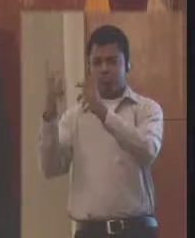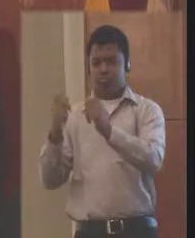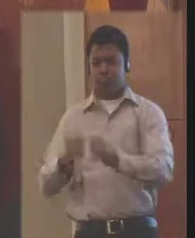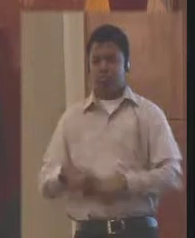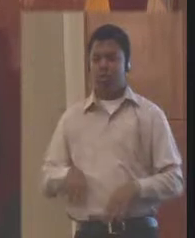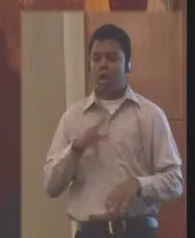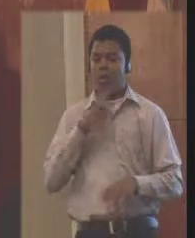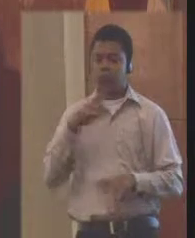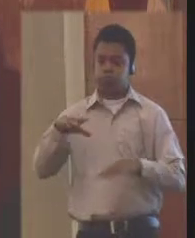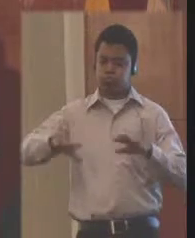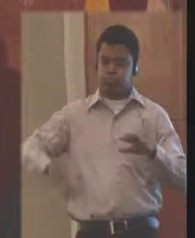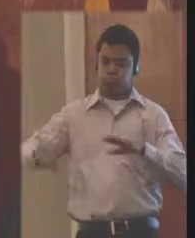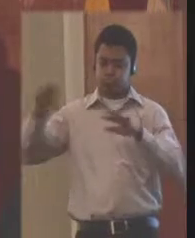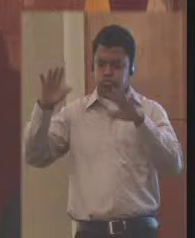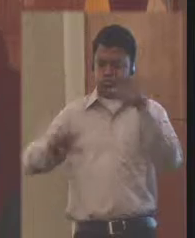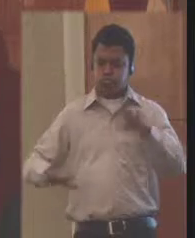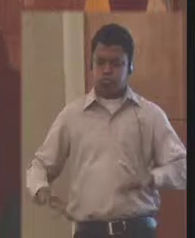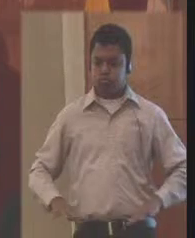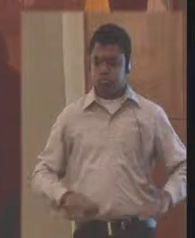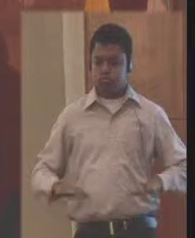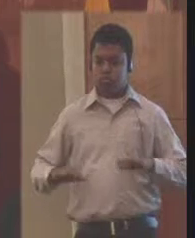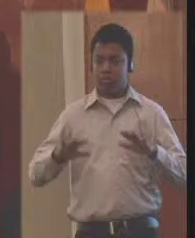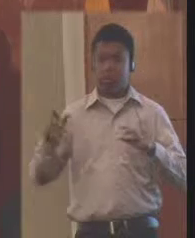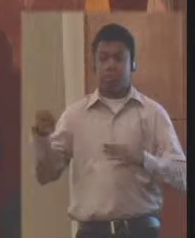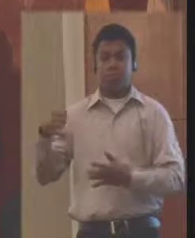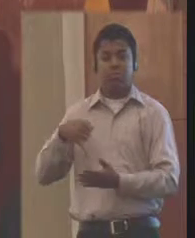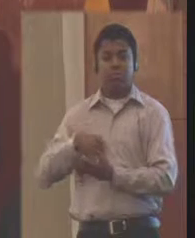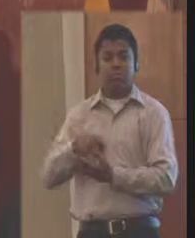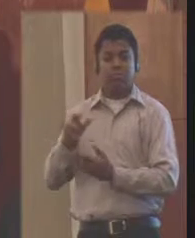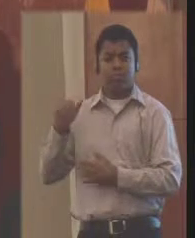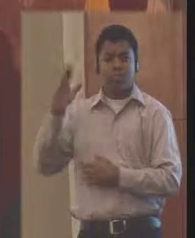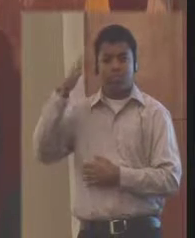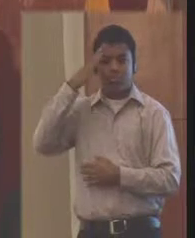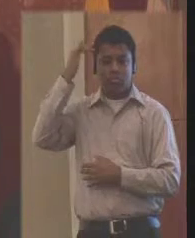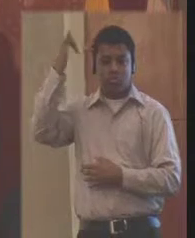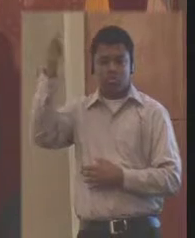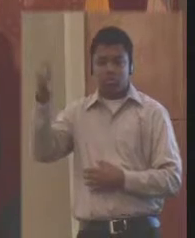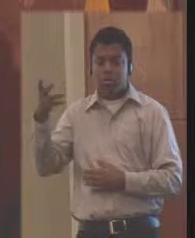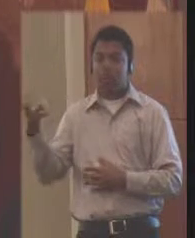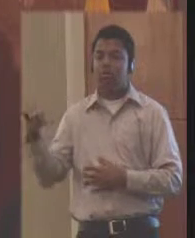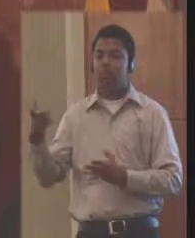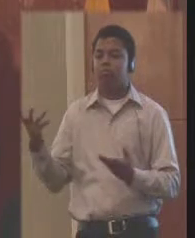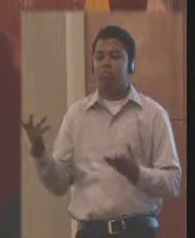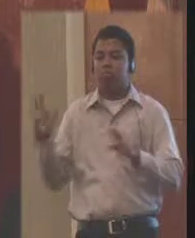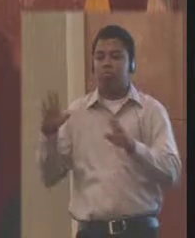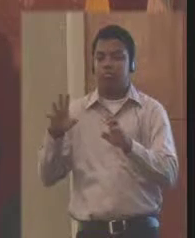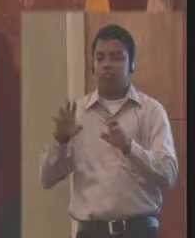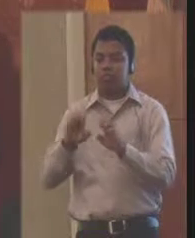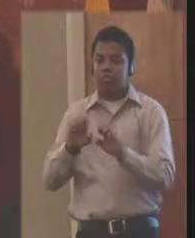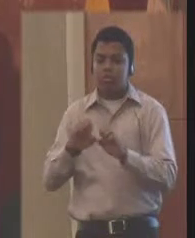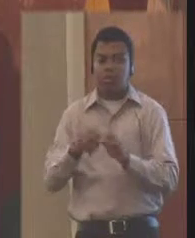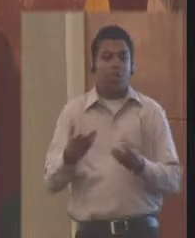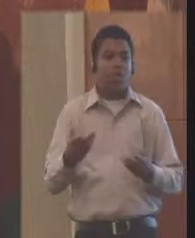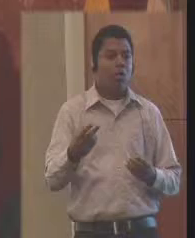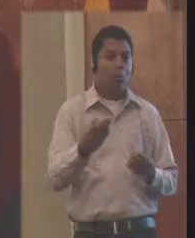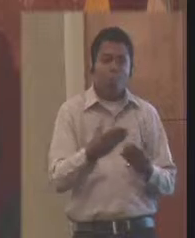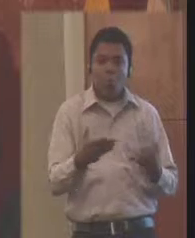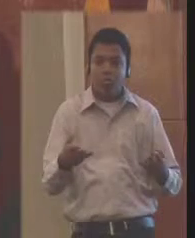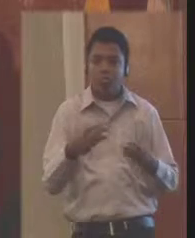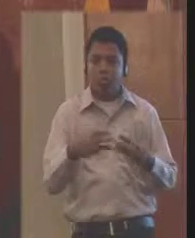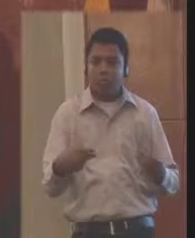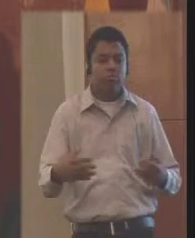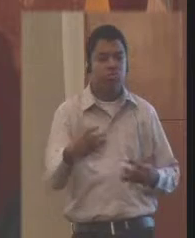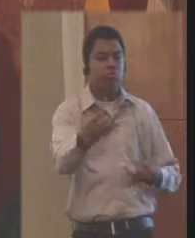result from disruption to supply chains. And they established, therefore, UNISA, the